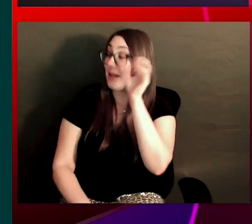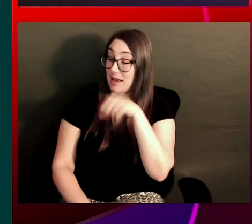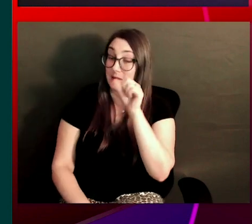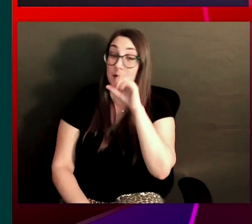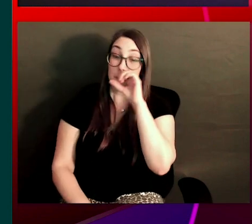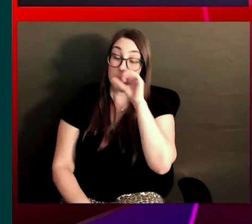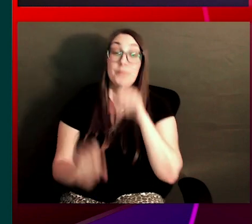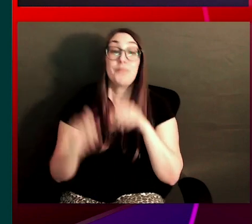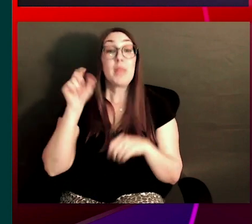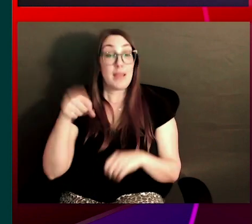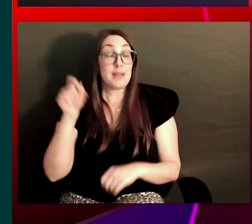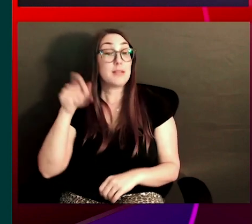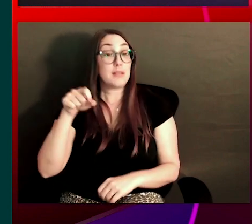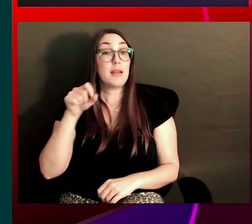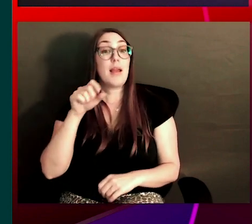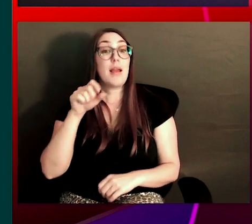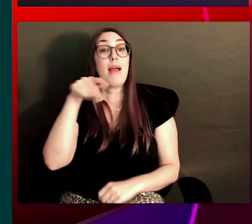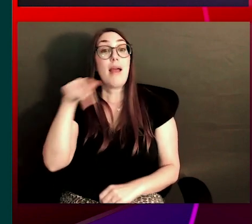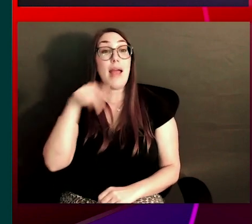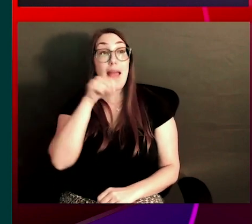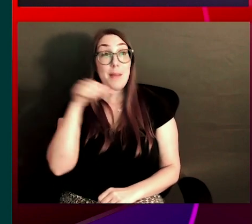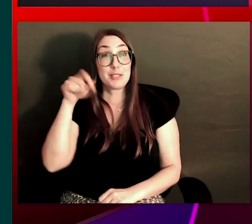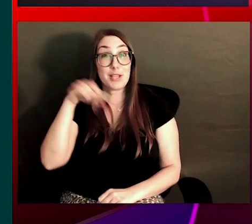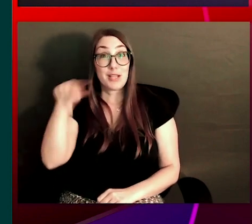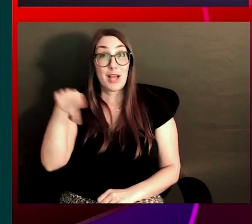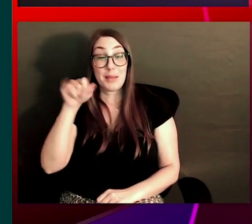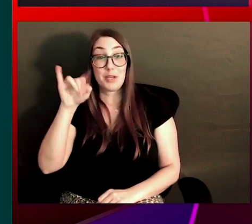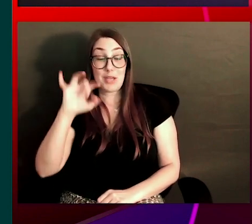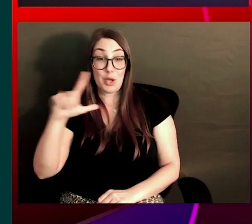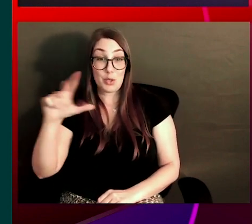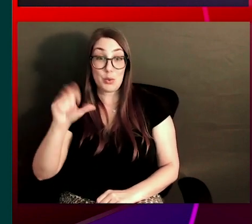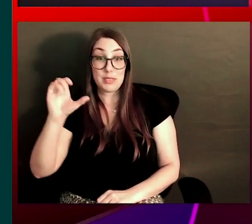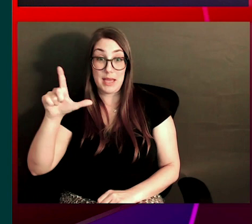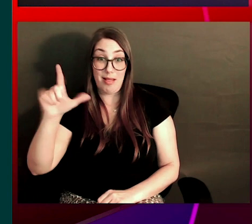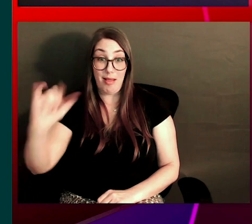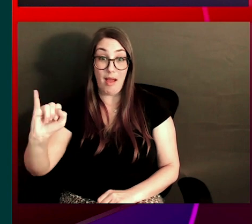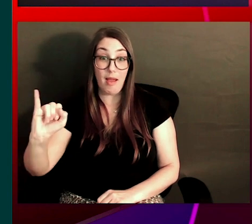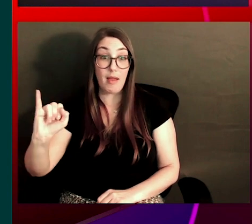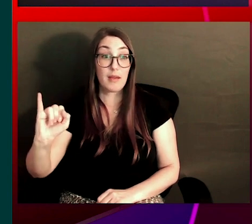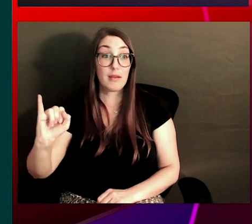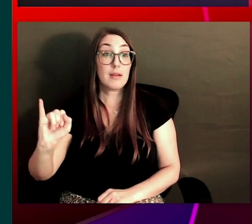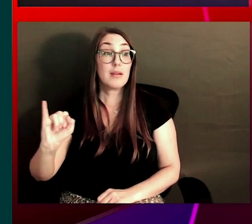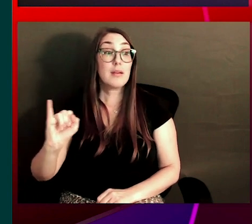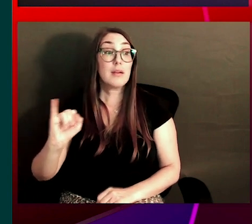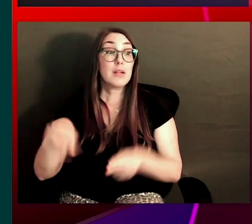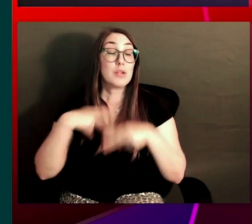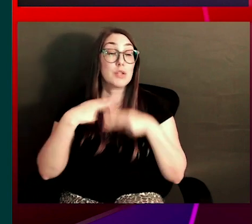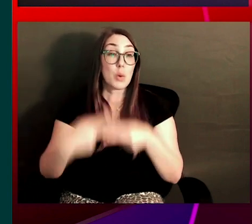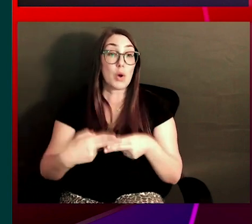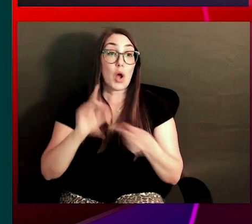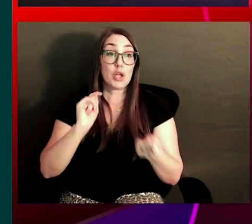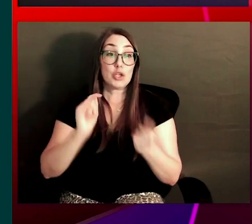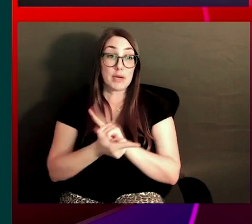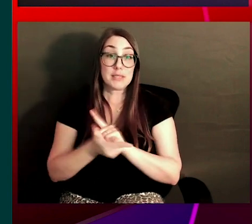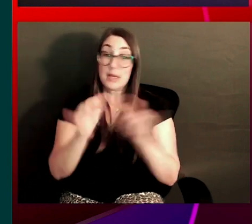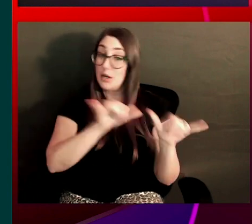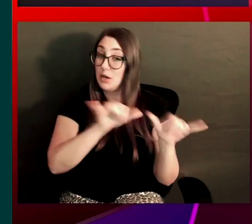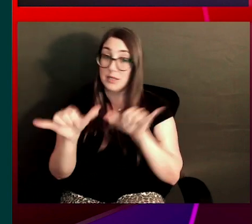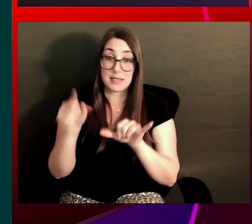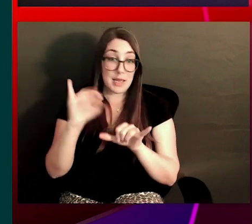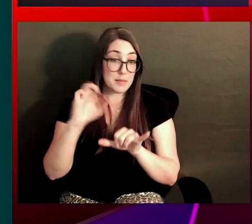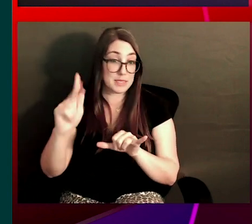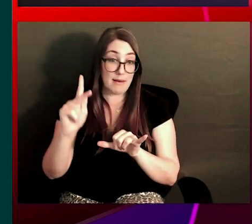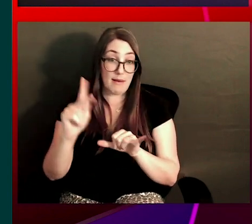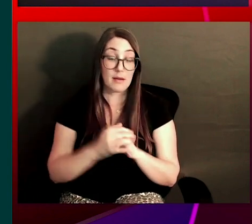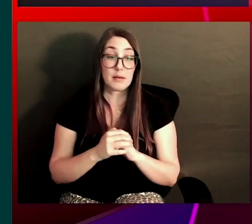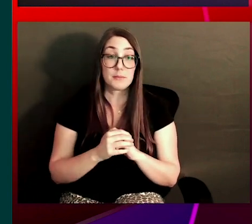extension, amazon.lambda.tools on NuGet. You install it with .NET CLI. So we'll call this translator, same stack. I really could